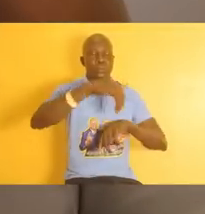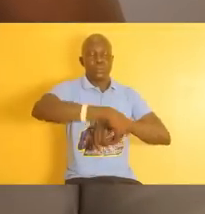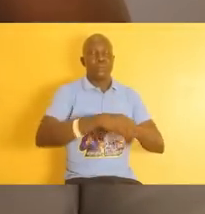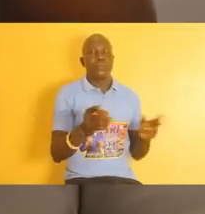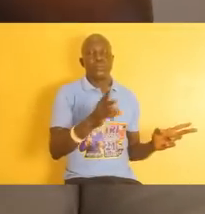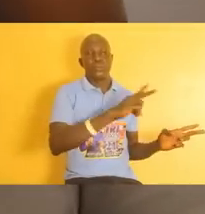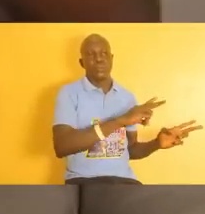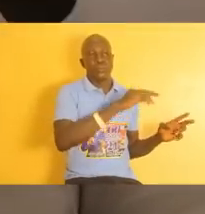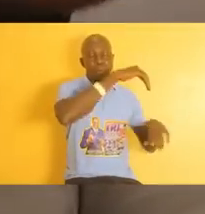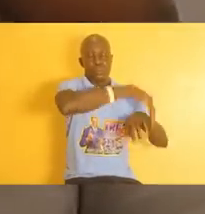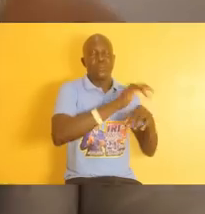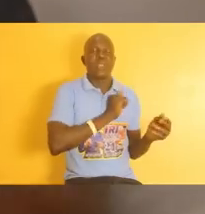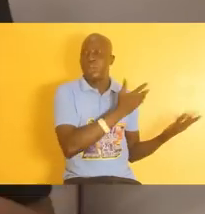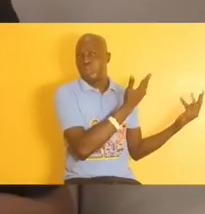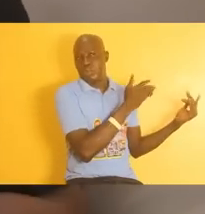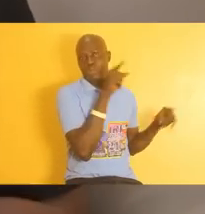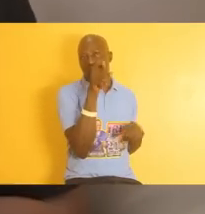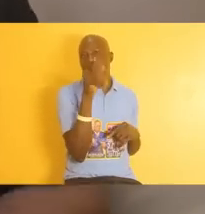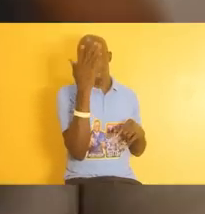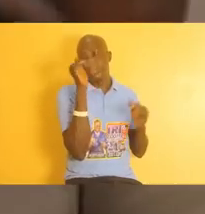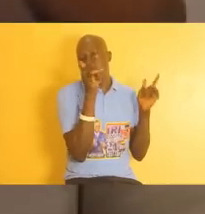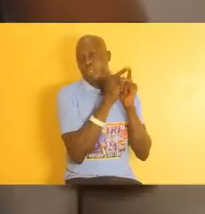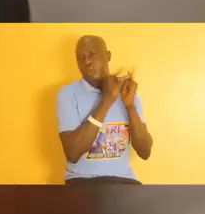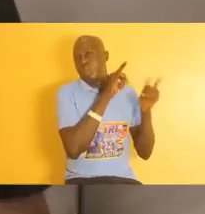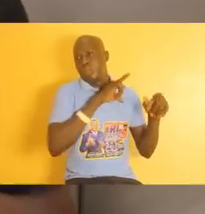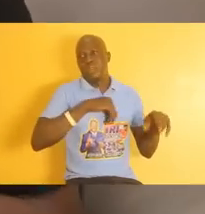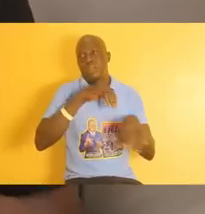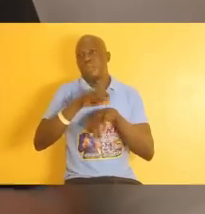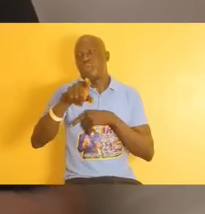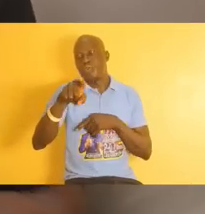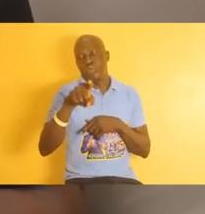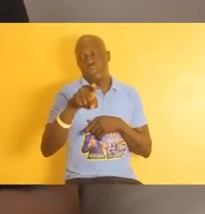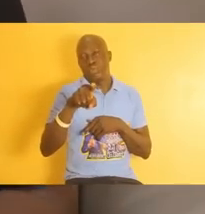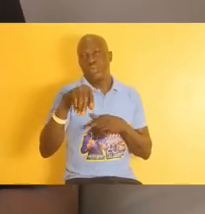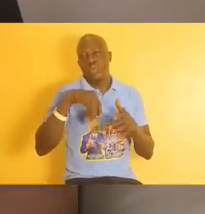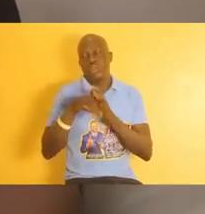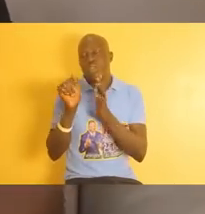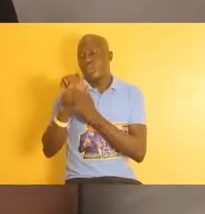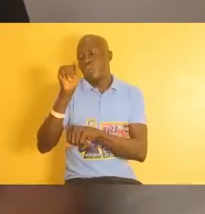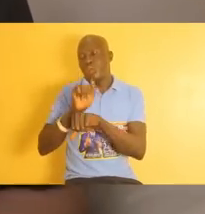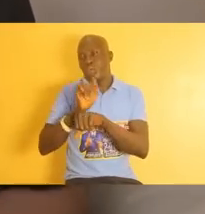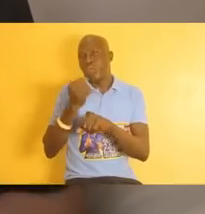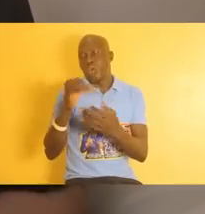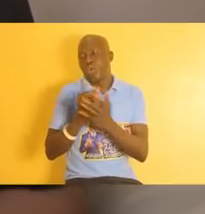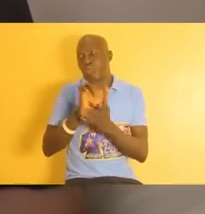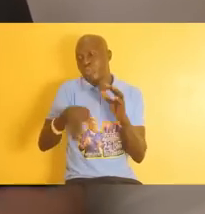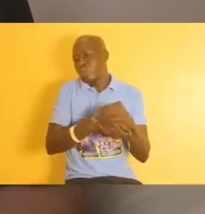oni tonight. More I'm expecting you to come. The Lord sent me to you. He said, "Don't let that sword of